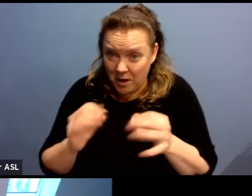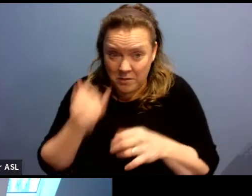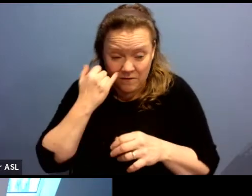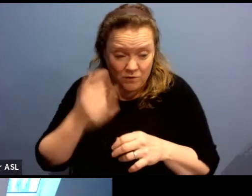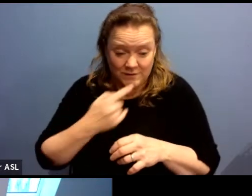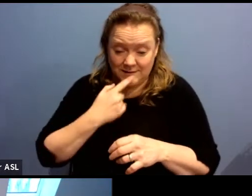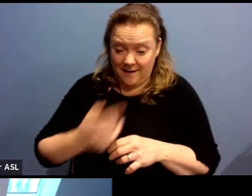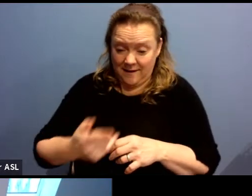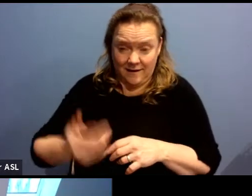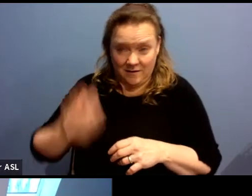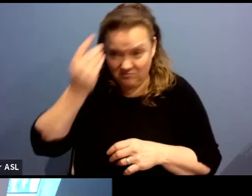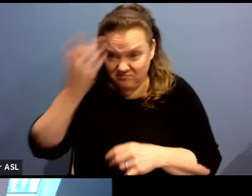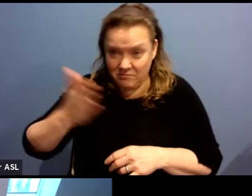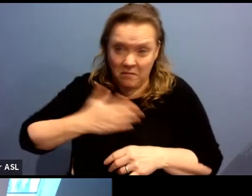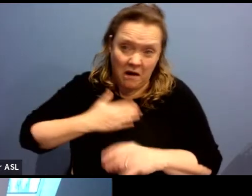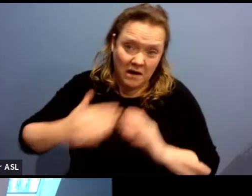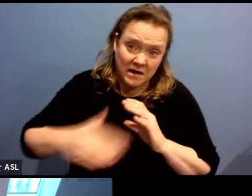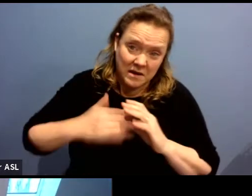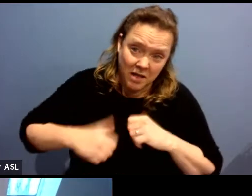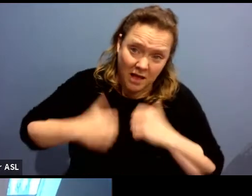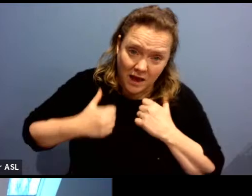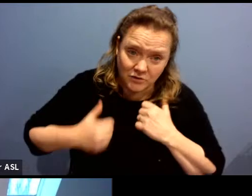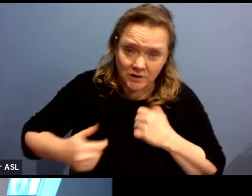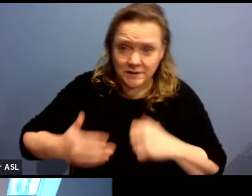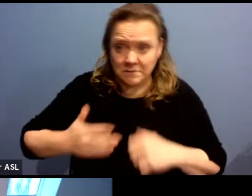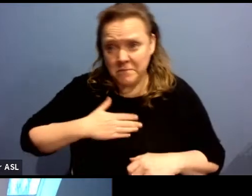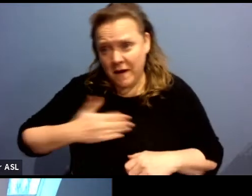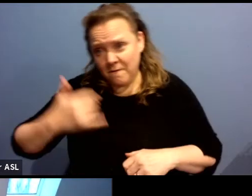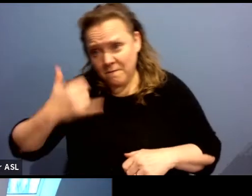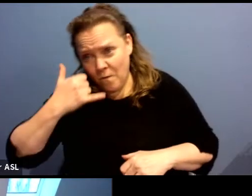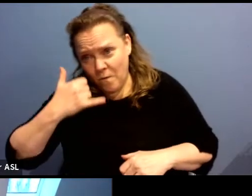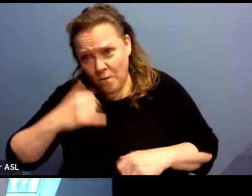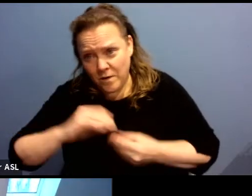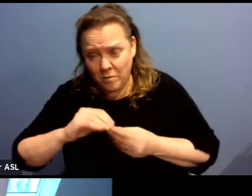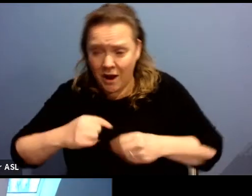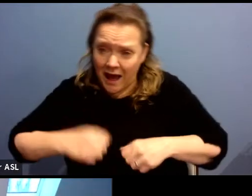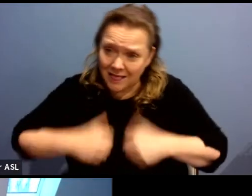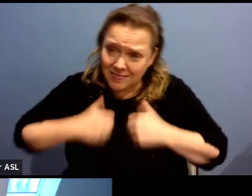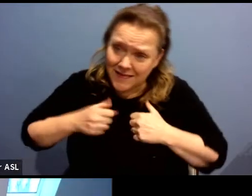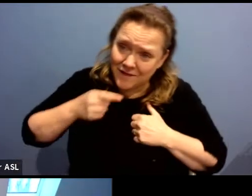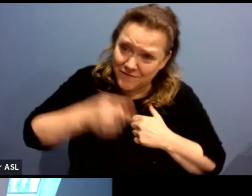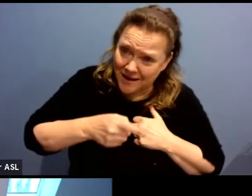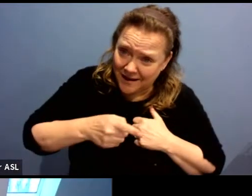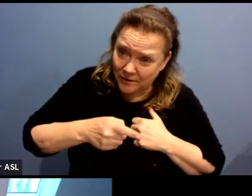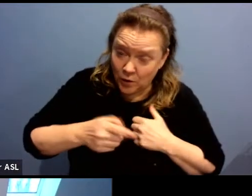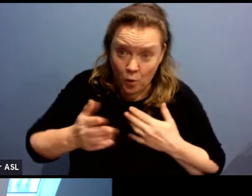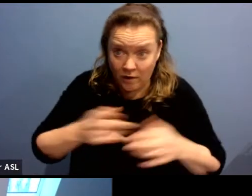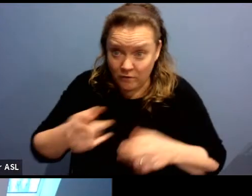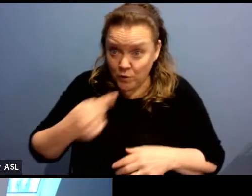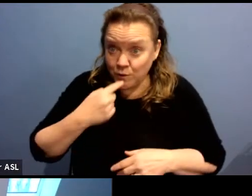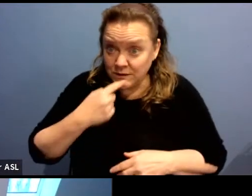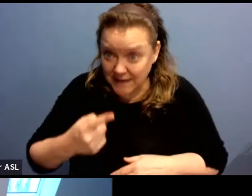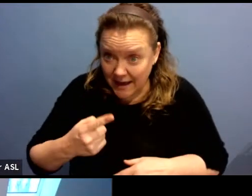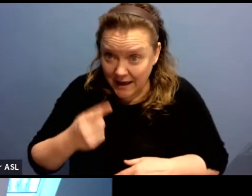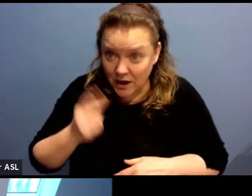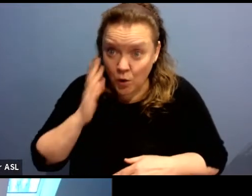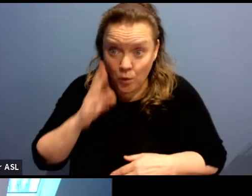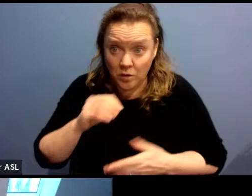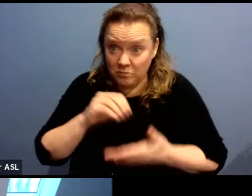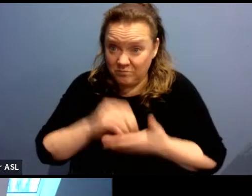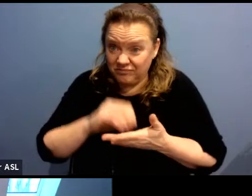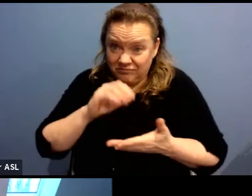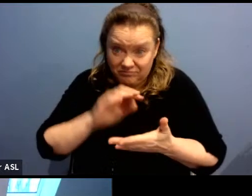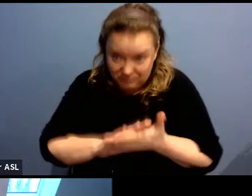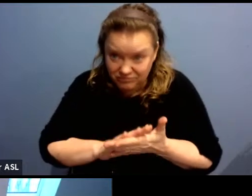name, email address, or phone number you provide in the statement, are releasable to the